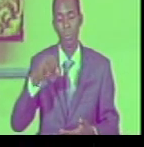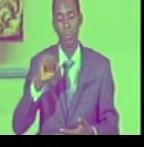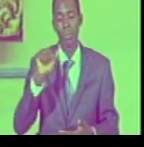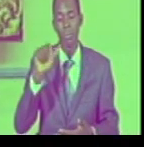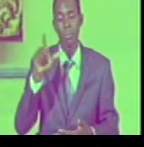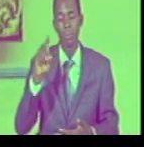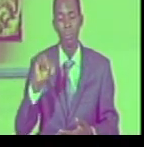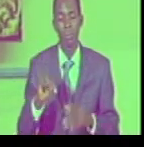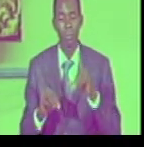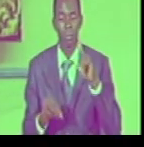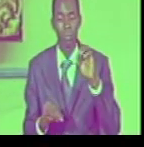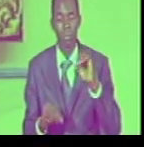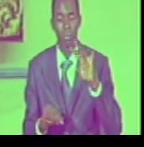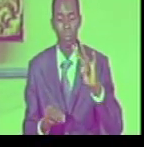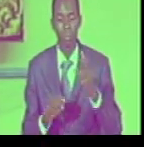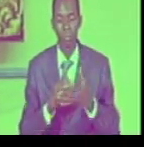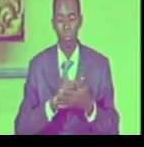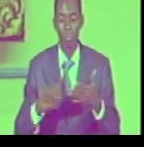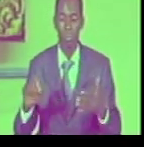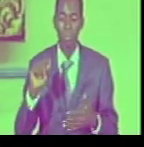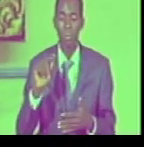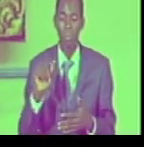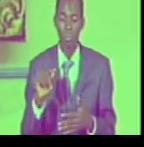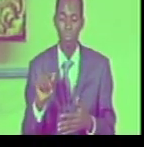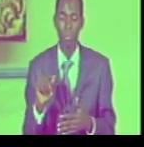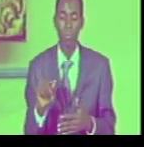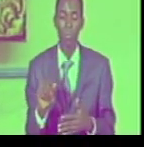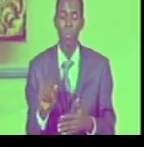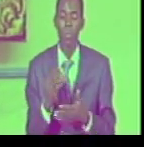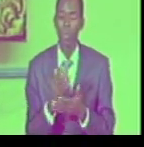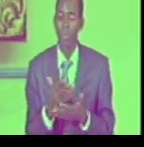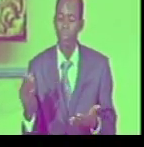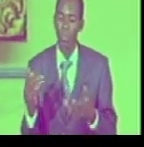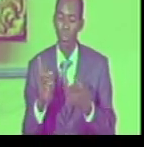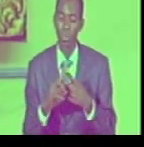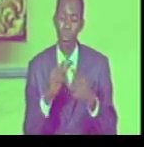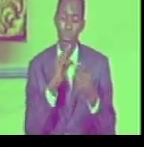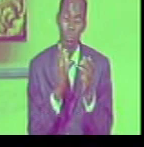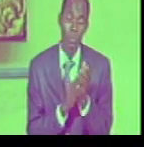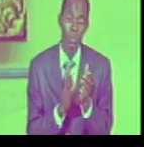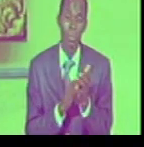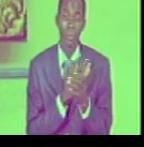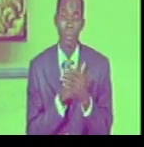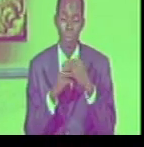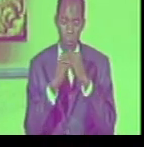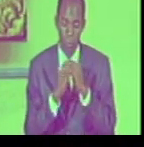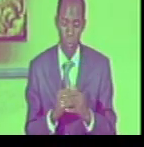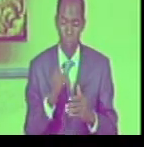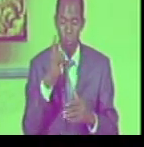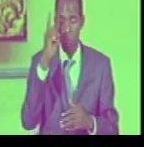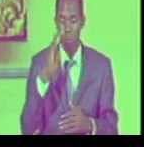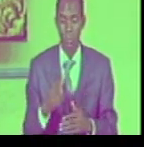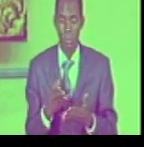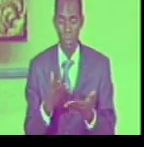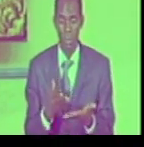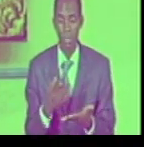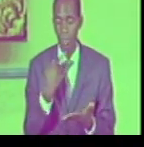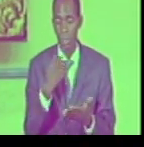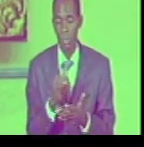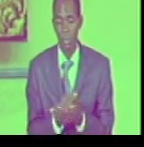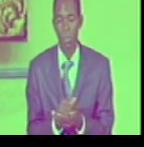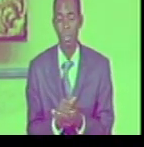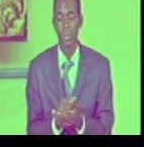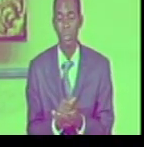107, verse 20. Something to worship God. Something to praise God for. He says in Psalm 107 verse 20,